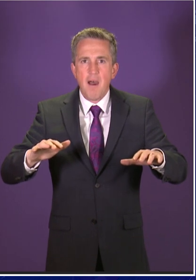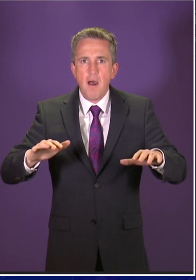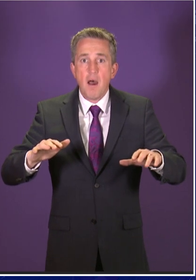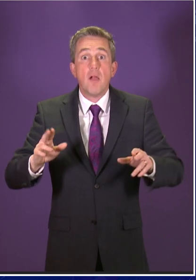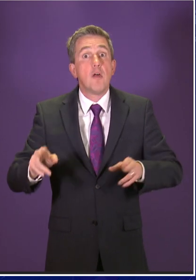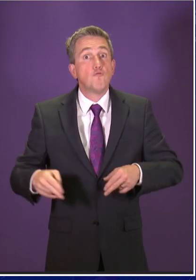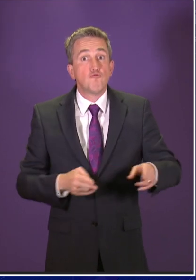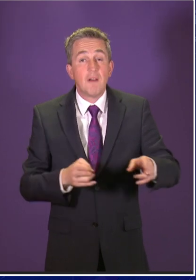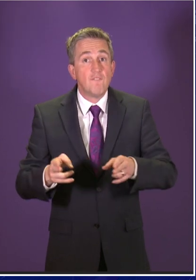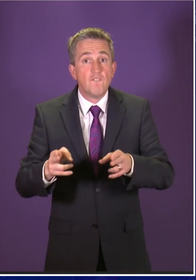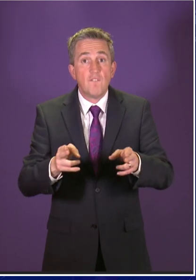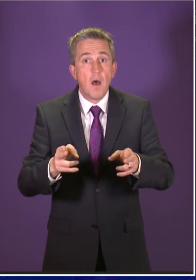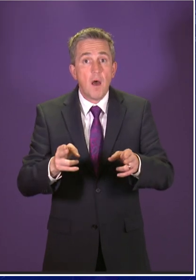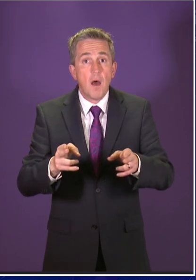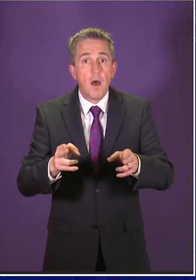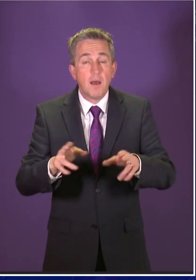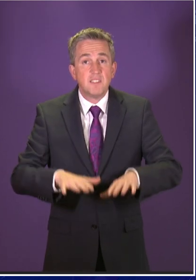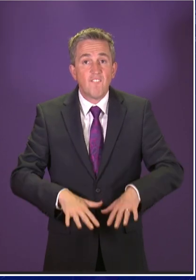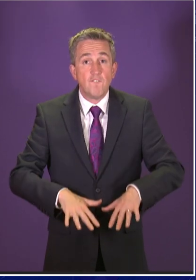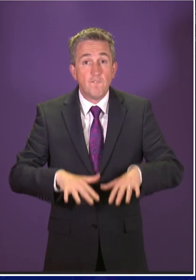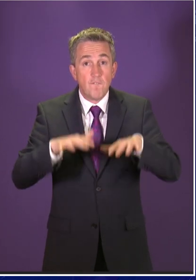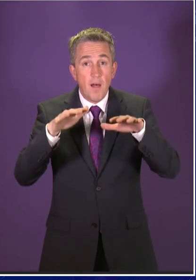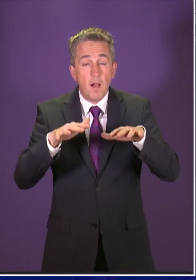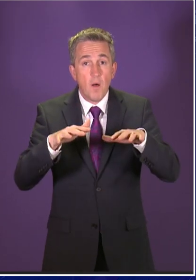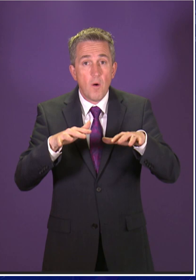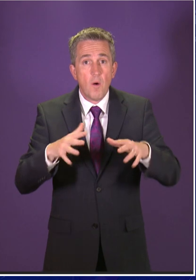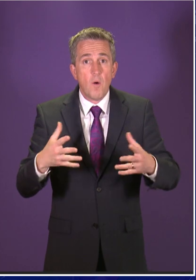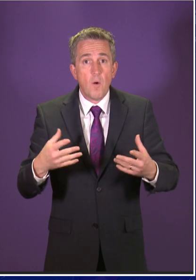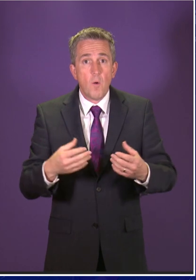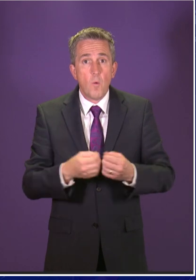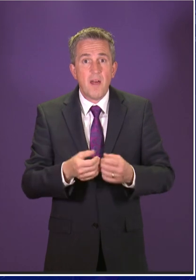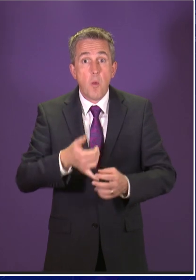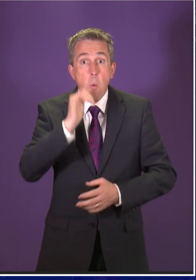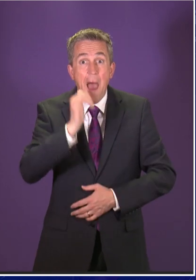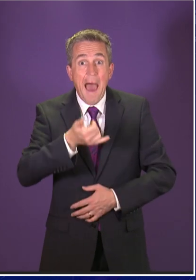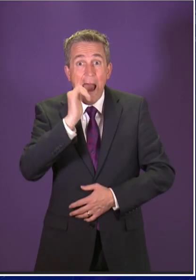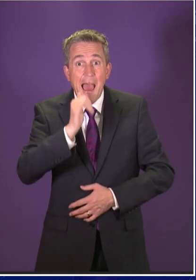The river is filled with wine!